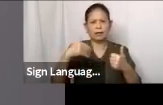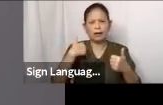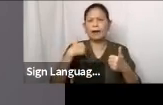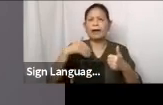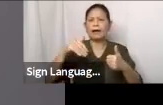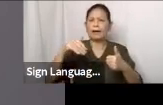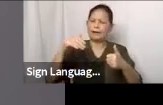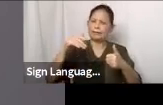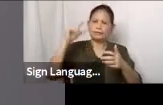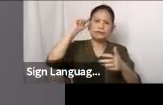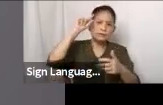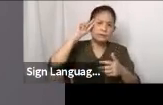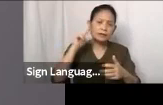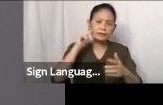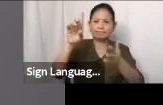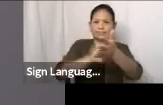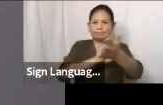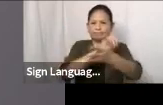affirming surgeries.